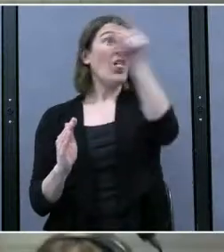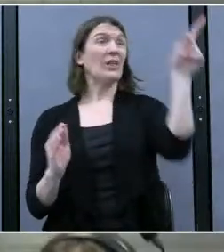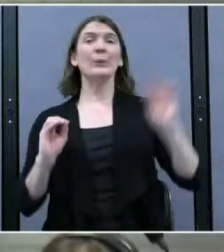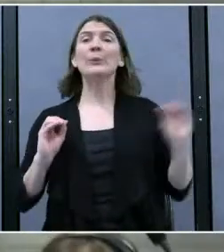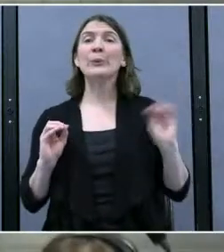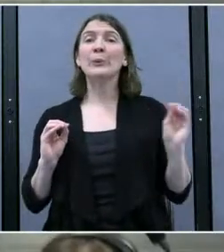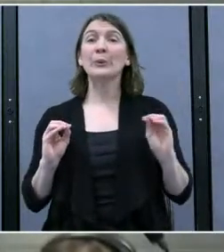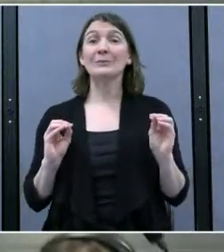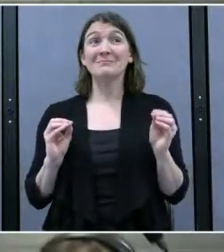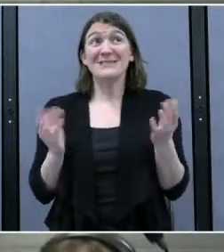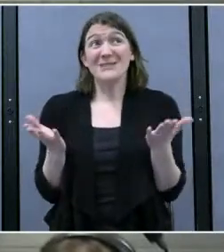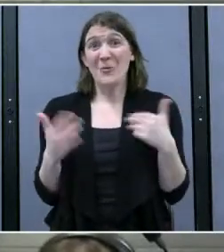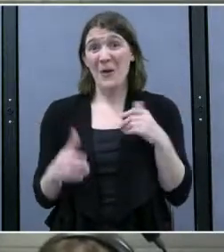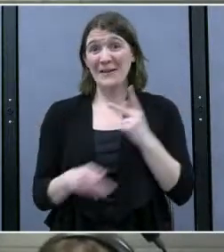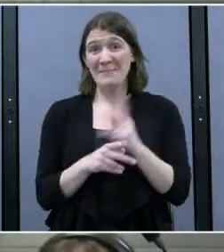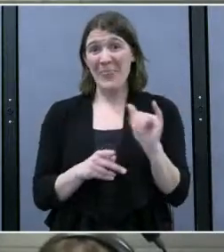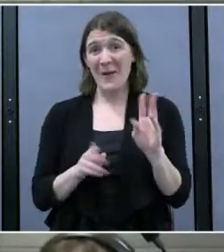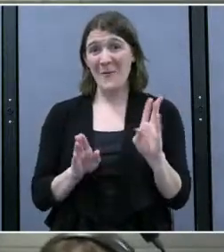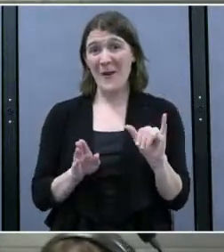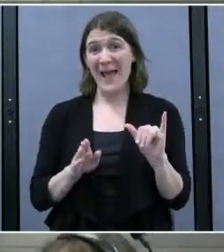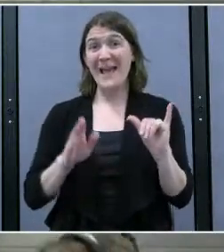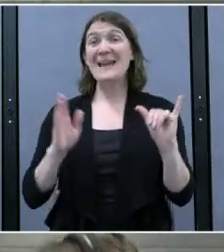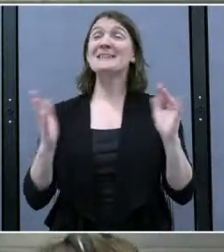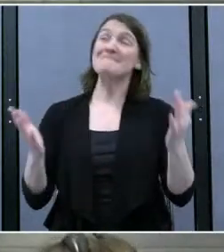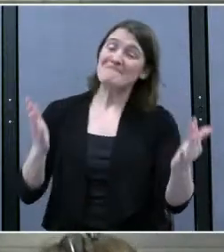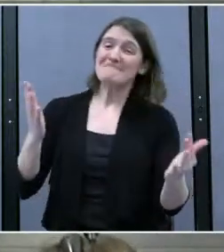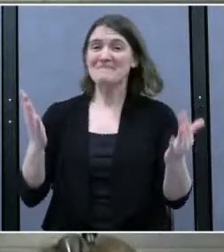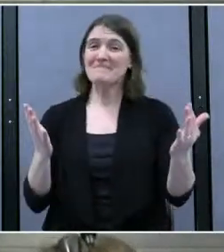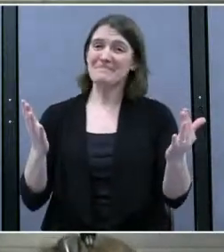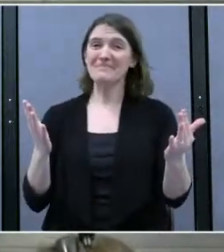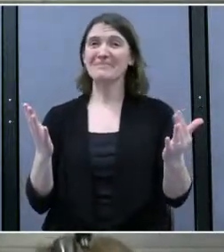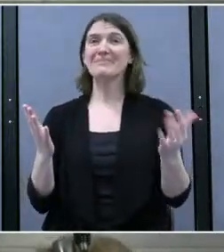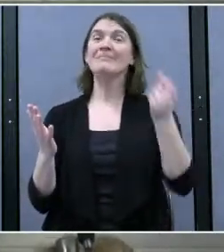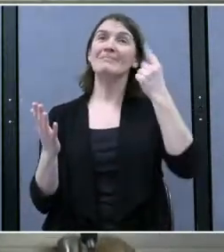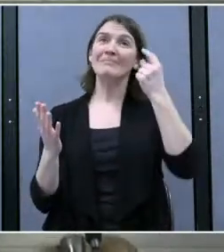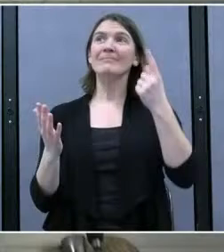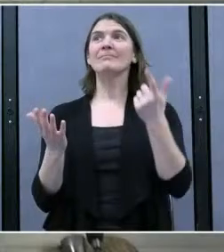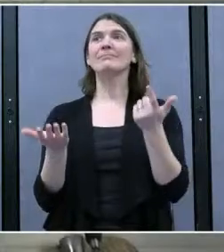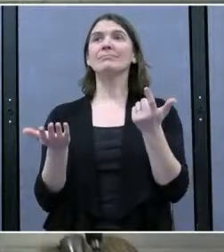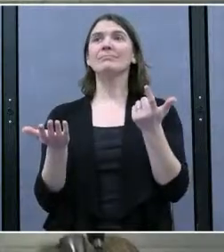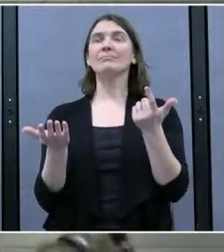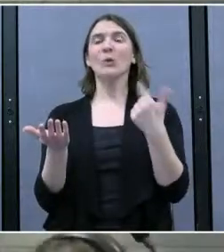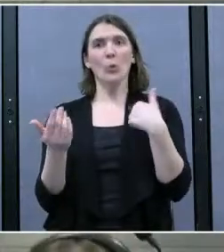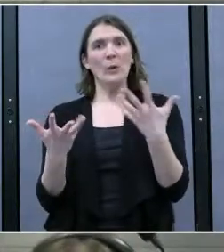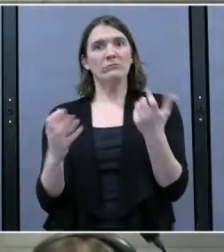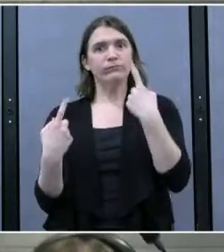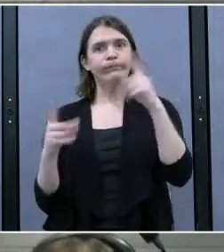in the state. And the degree to which we have